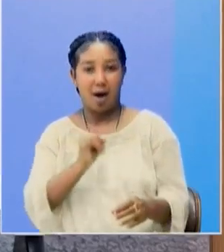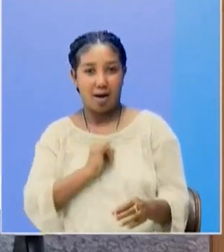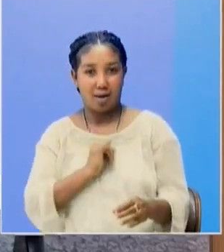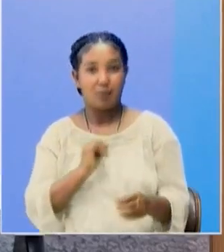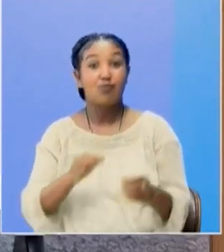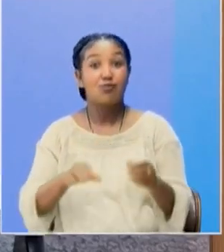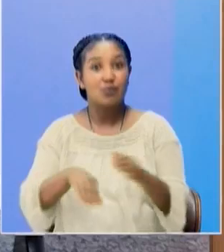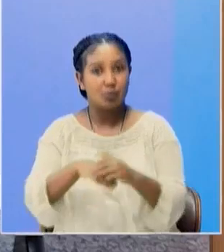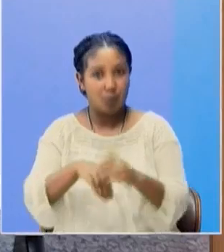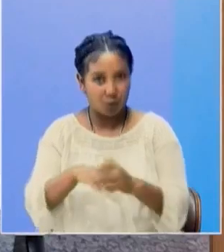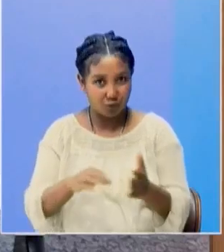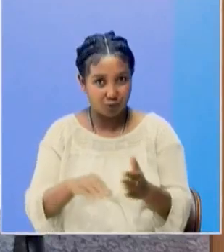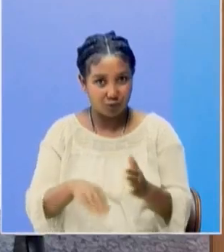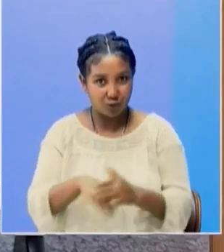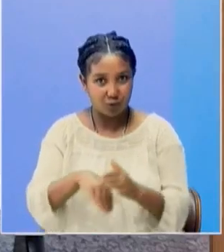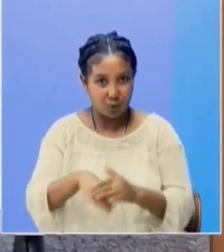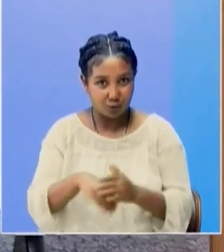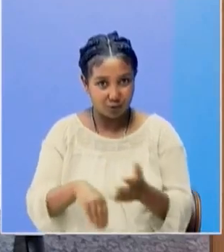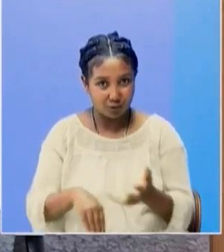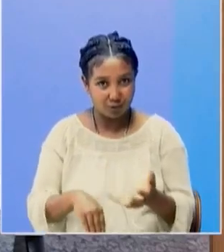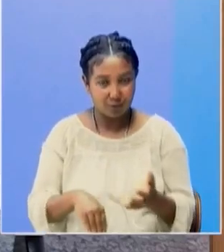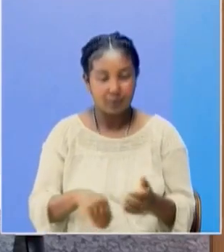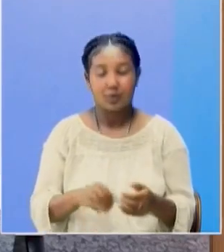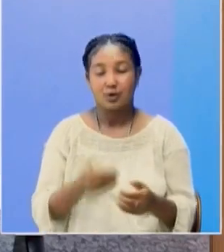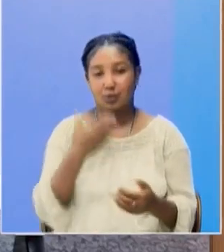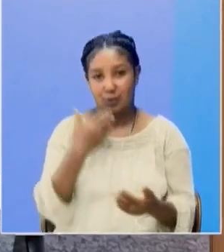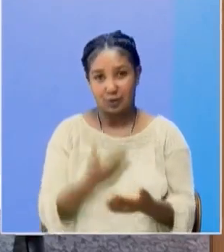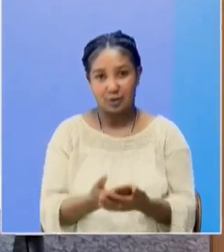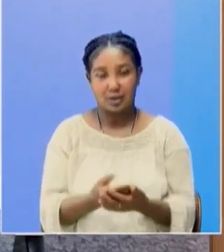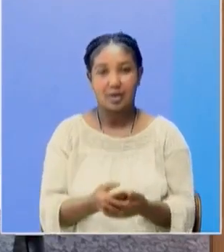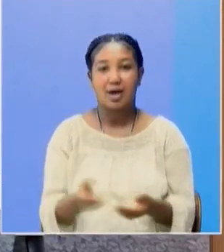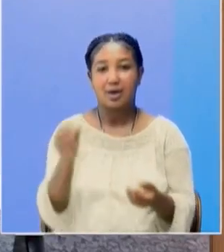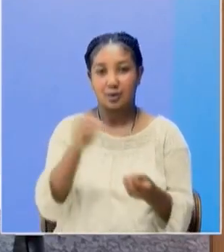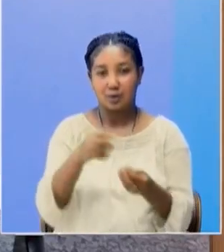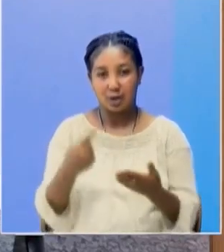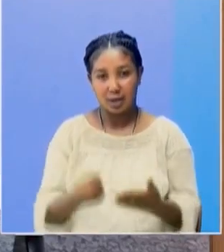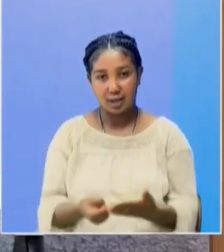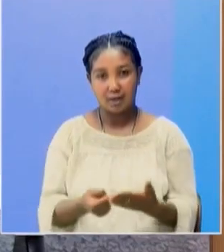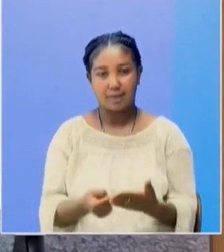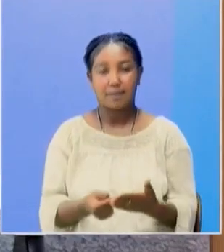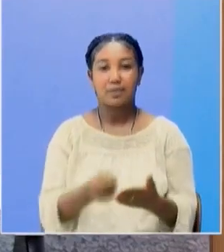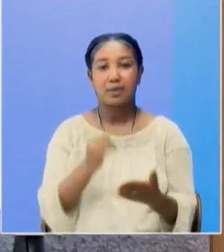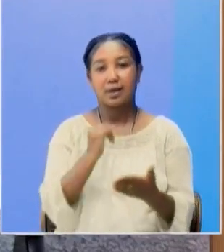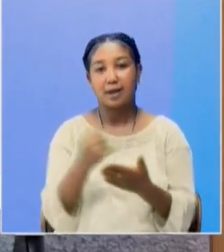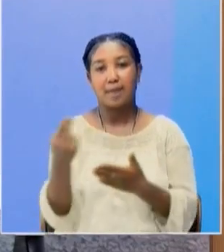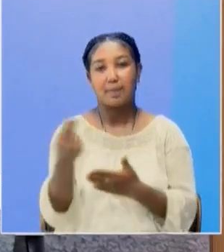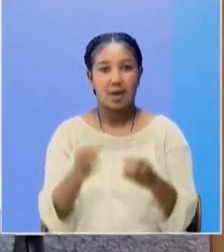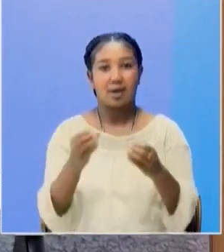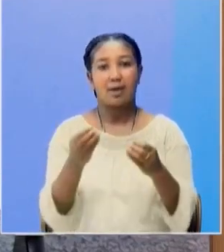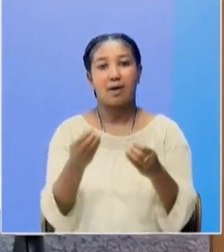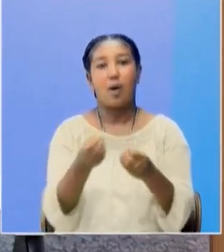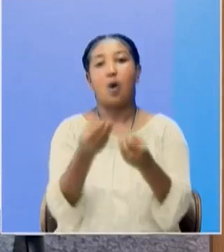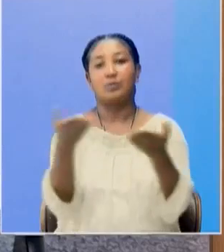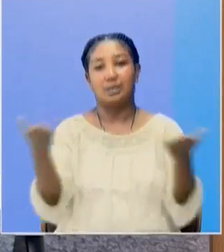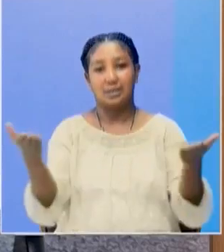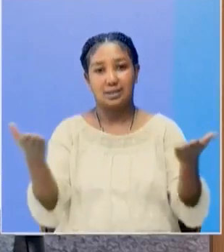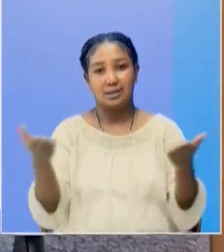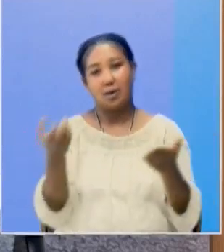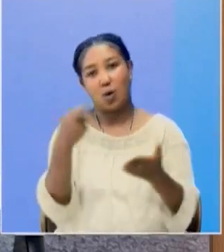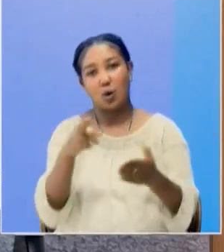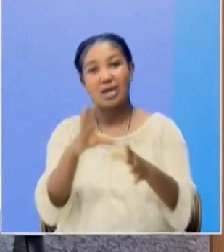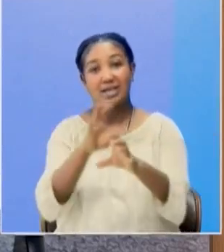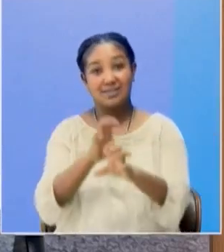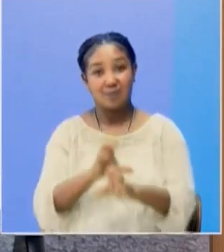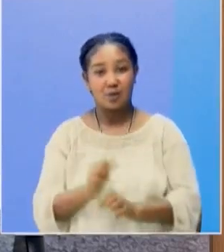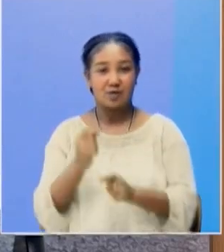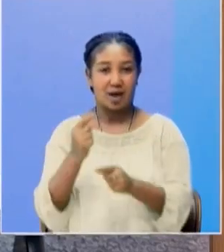Football. Clear? Good. And also here, it can be used as object or receiver of